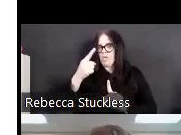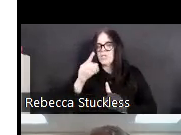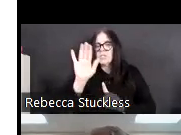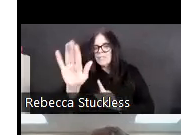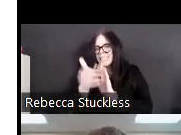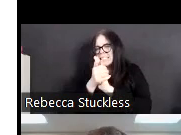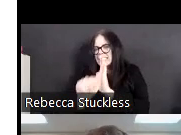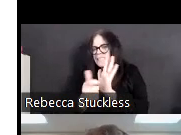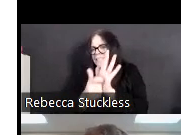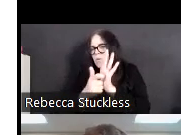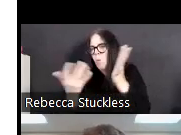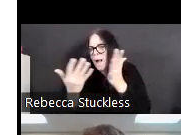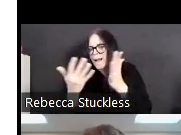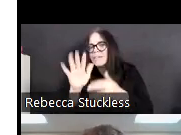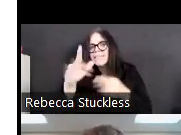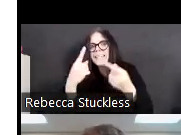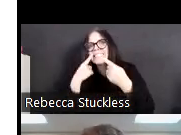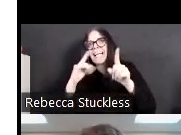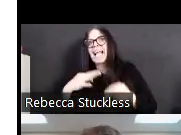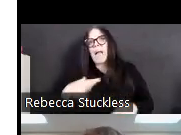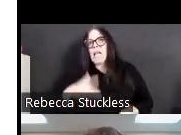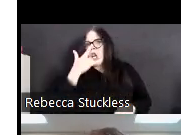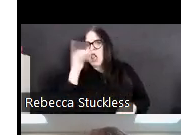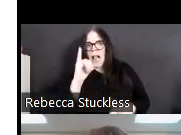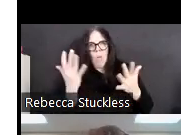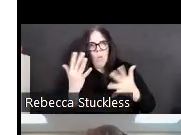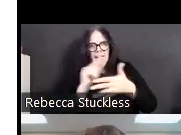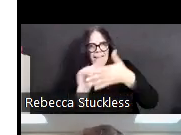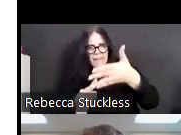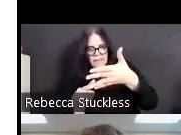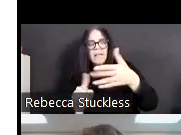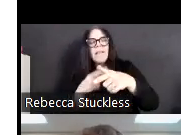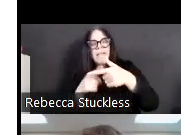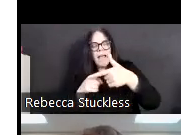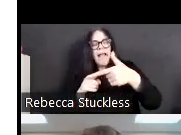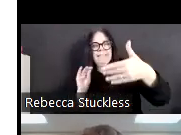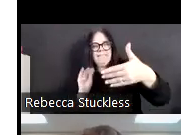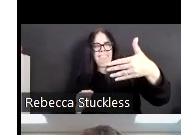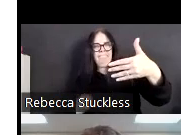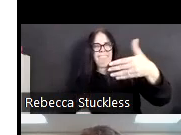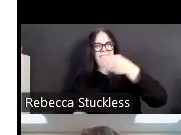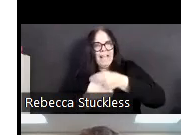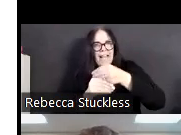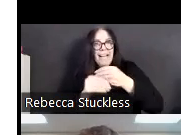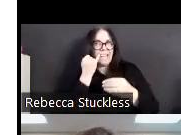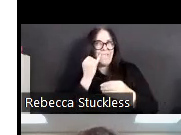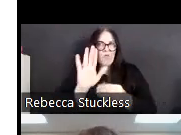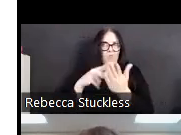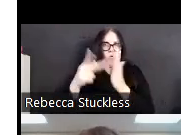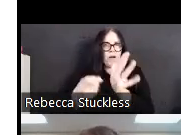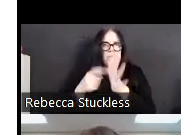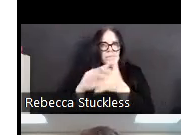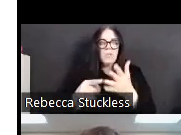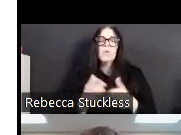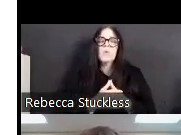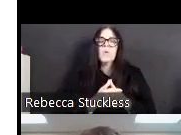necessary skills, what's a successful applicant look like if they're going towards this program in this school. So it takes us a while